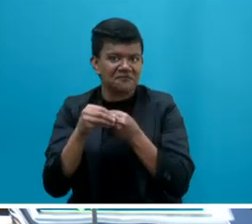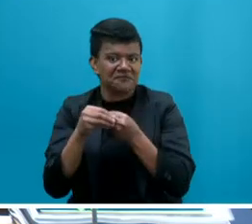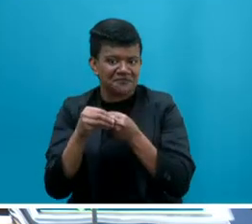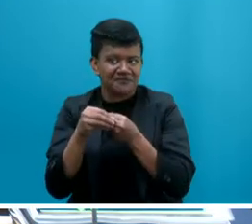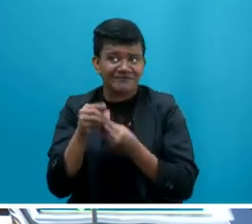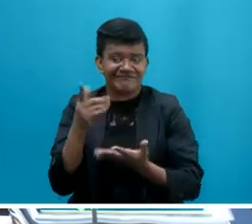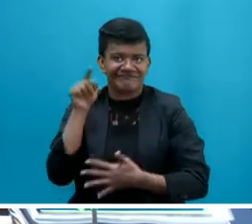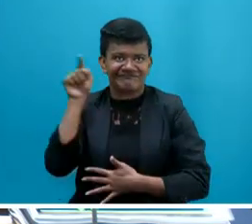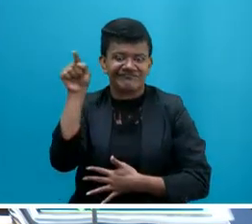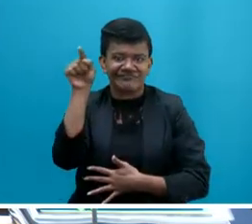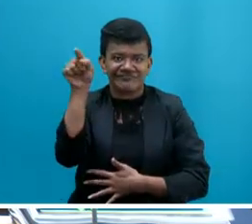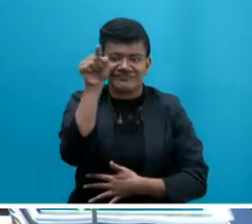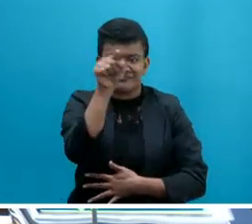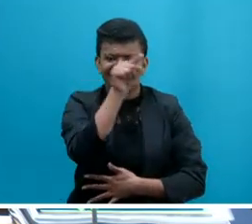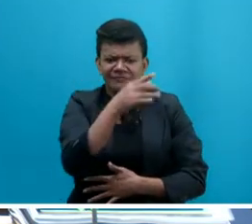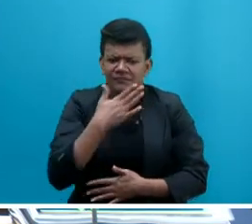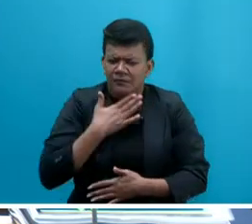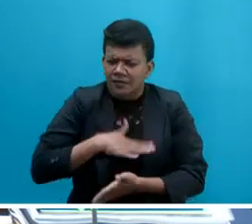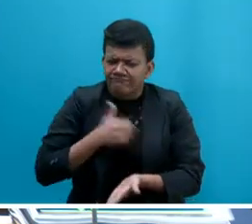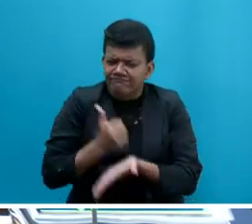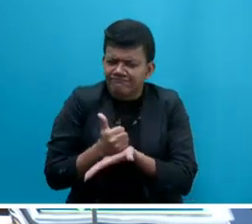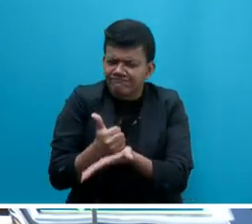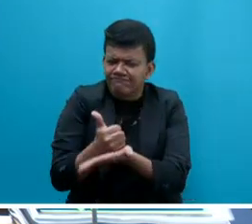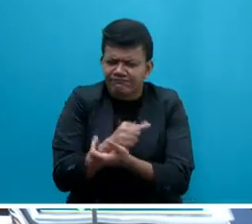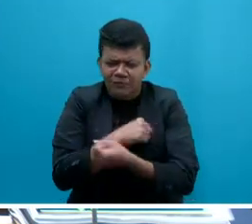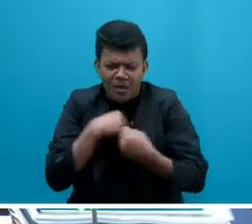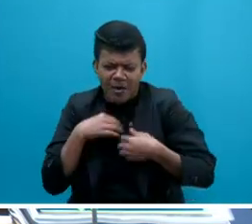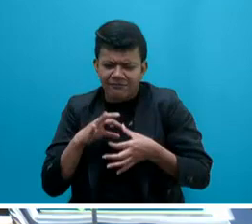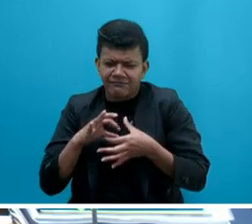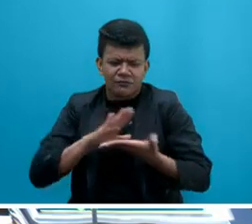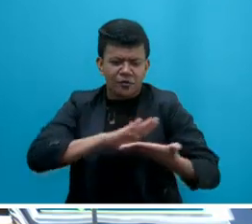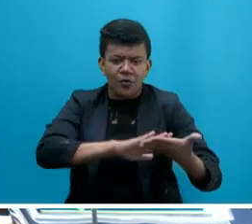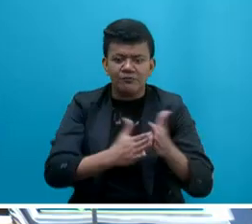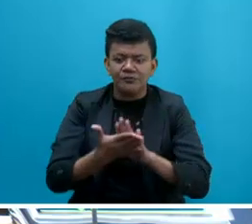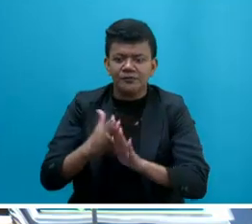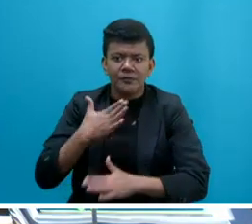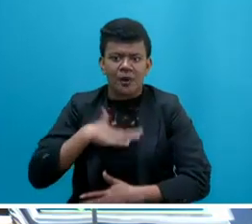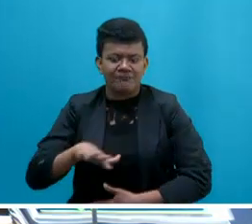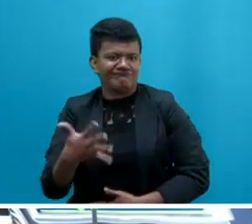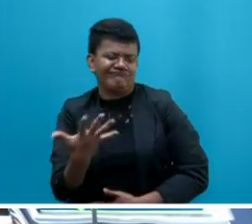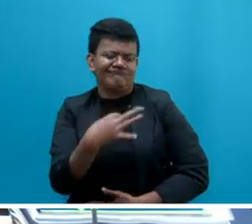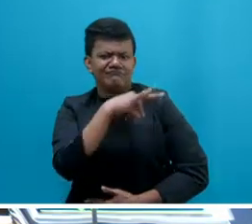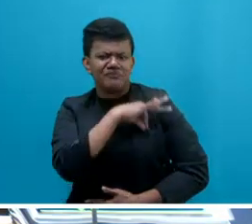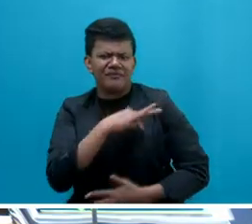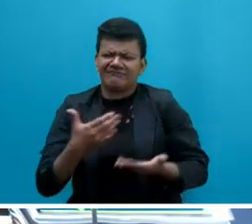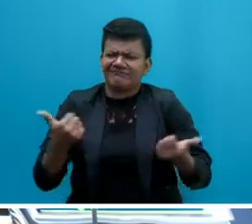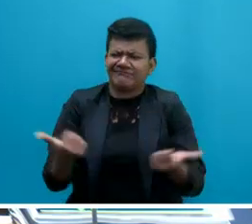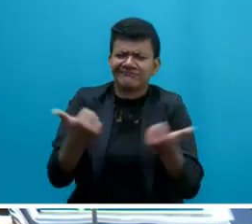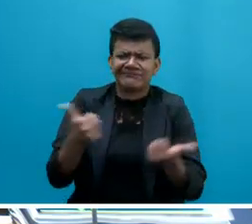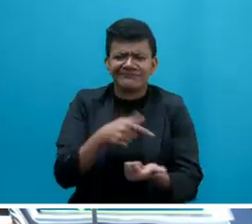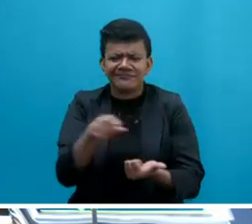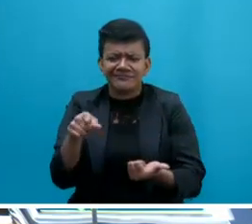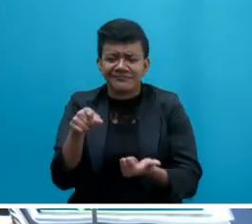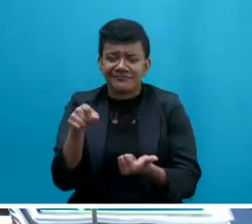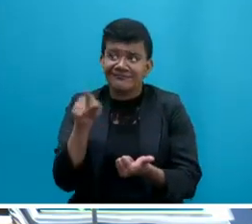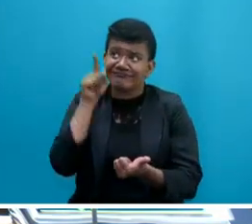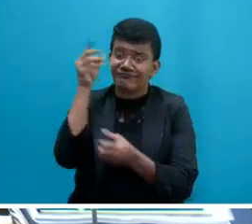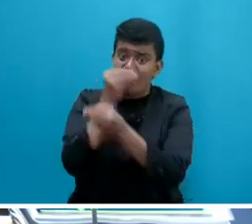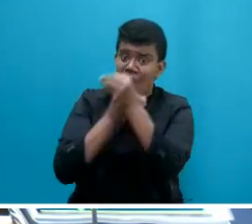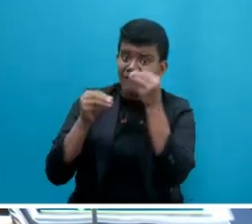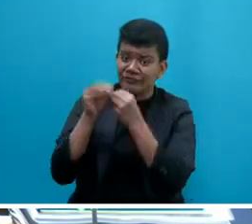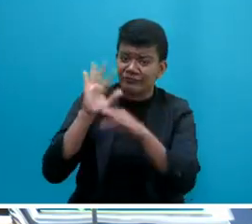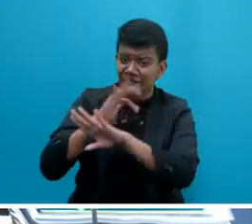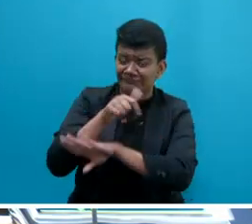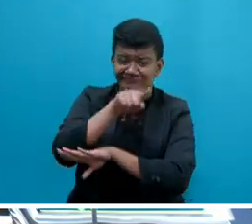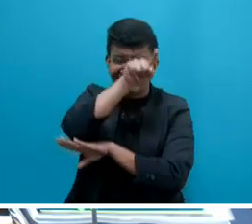our communities, as we have benefited greatly from these engagements. Our missions abroad are working tirelessly in reaching out